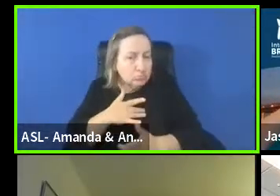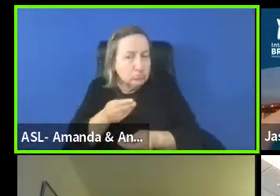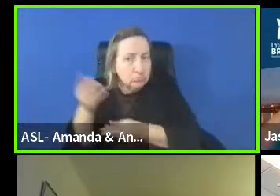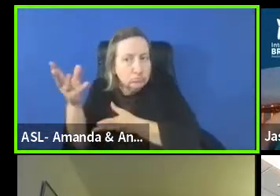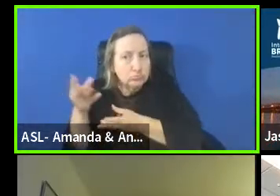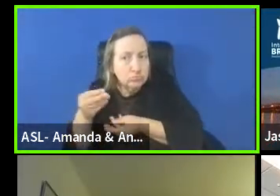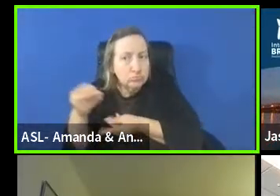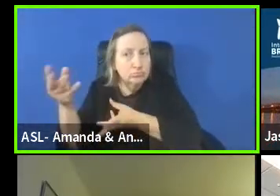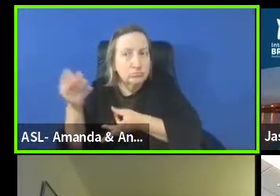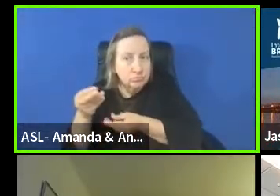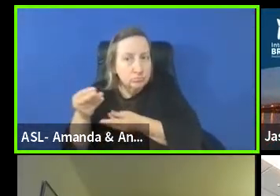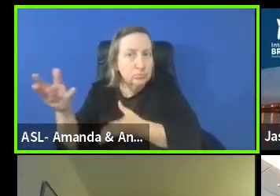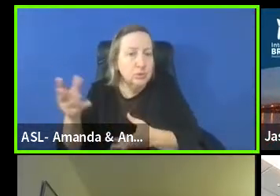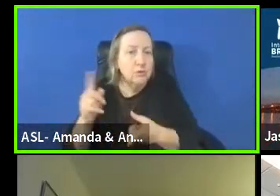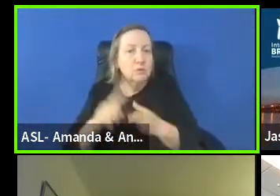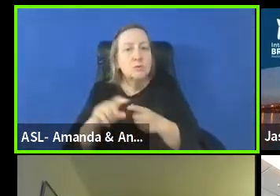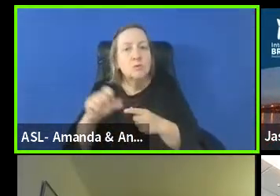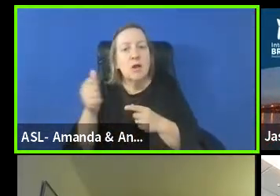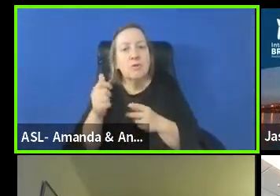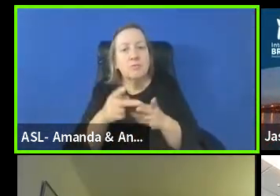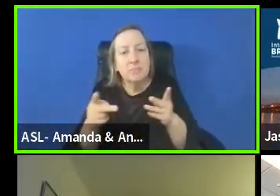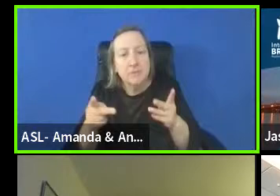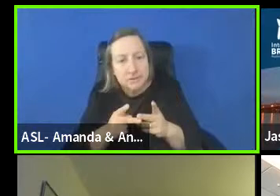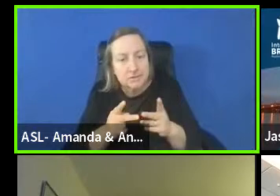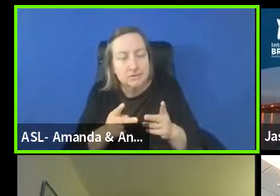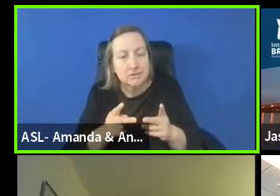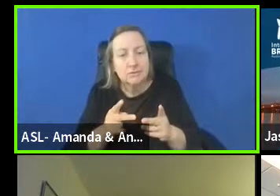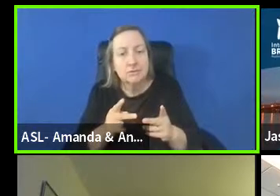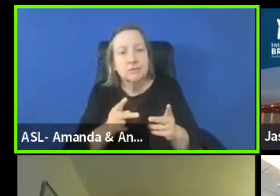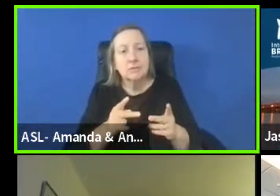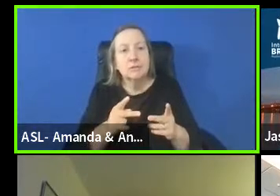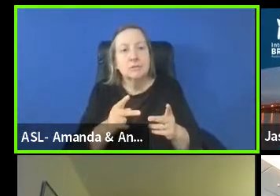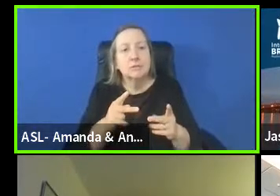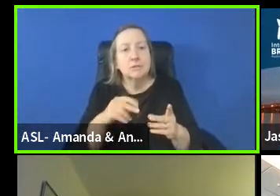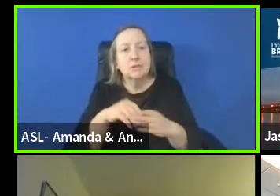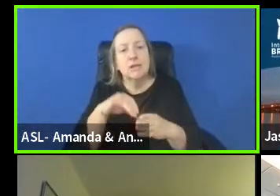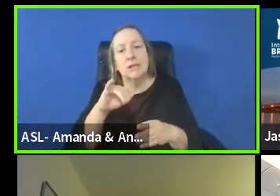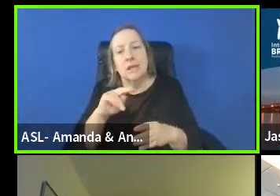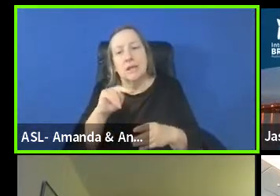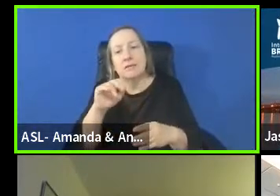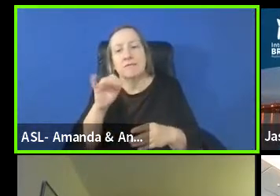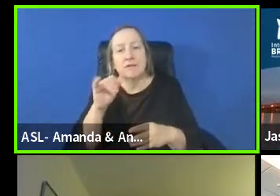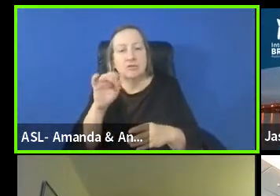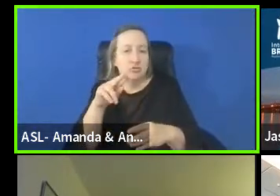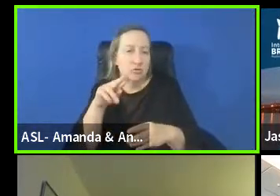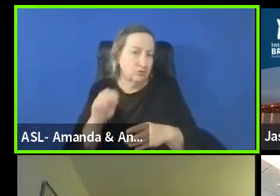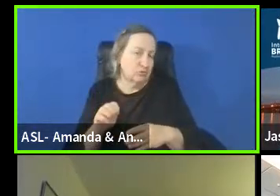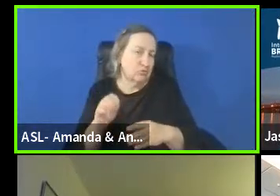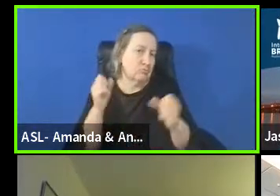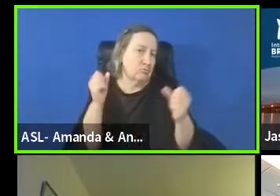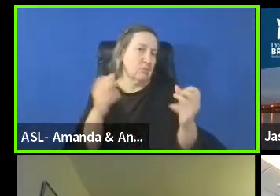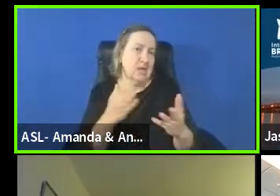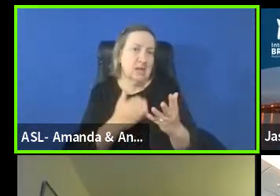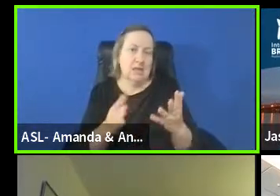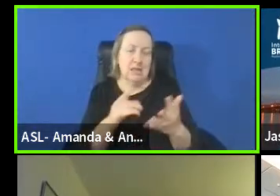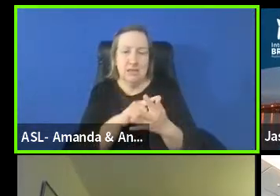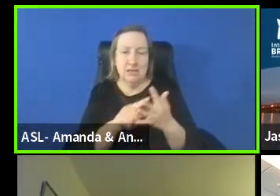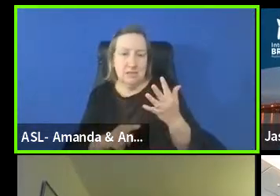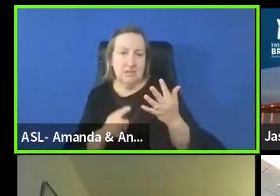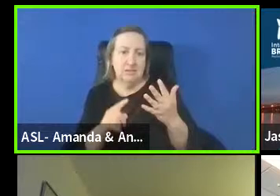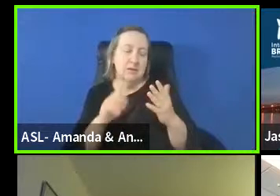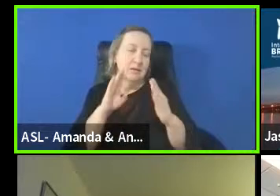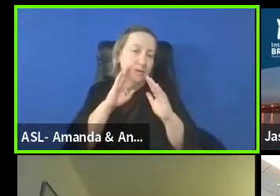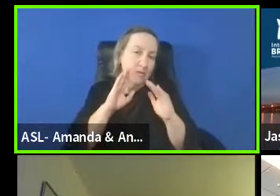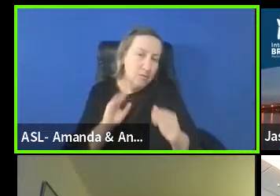back to other parts of the infrastructure. So yeah, all of those things we're